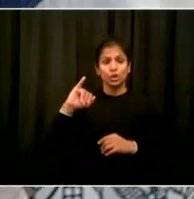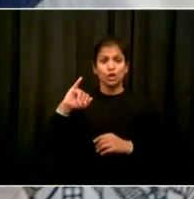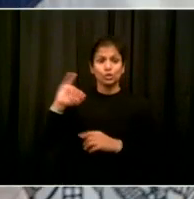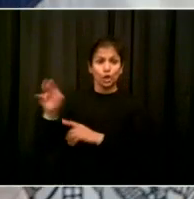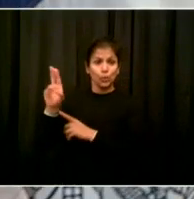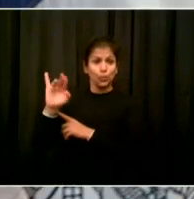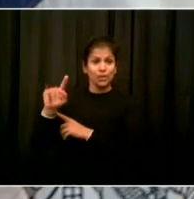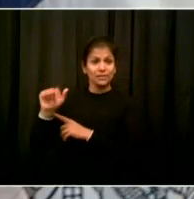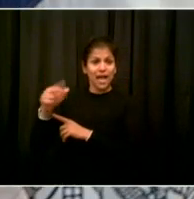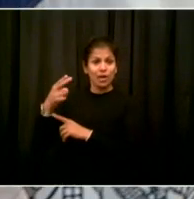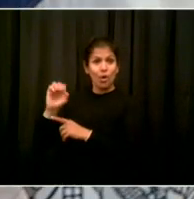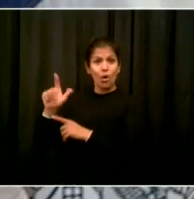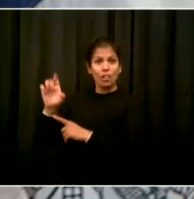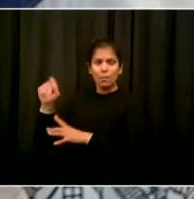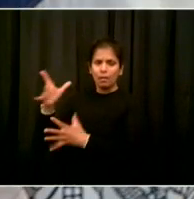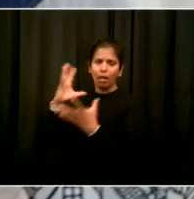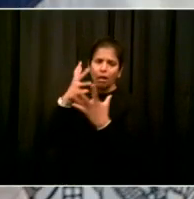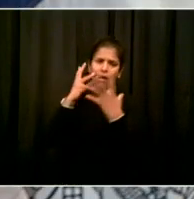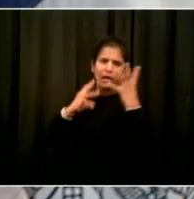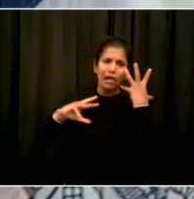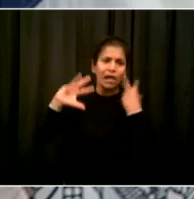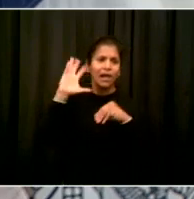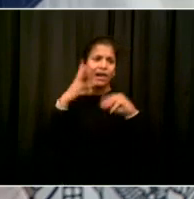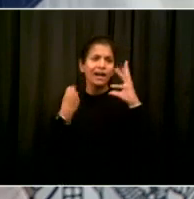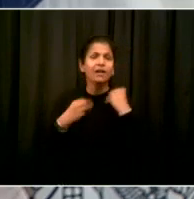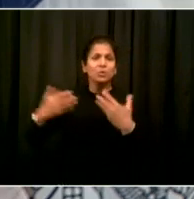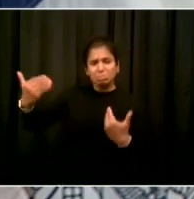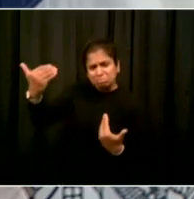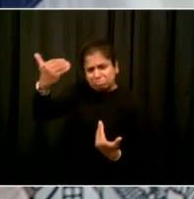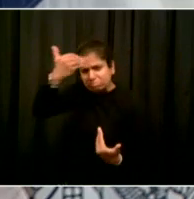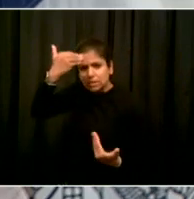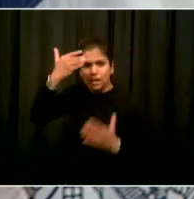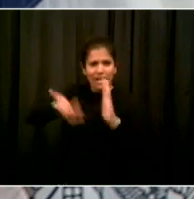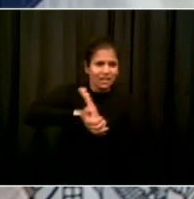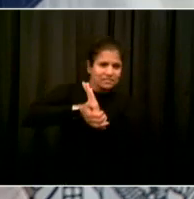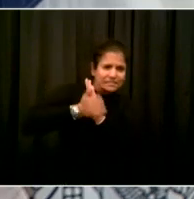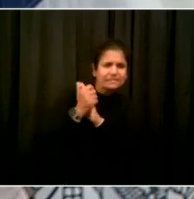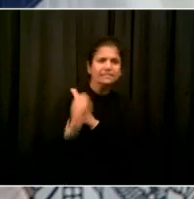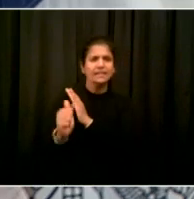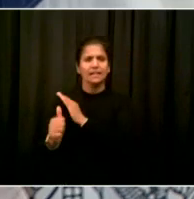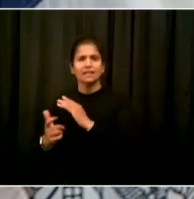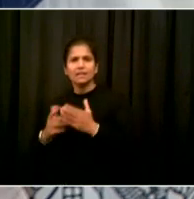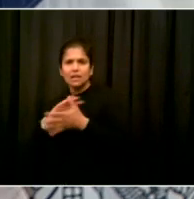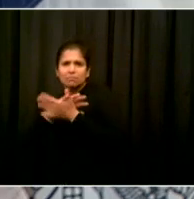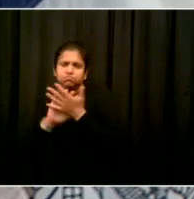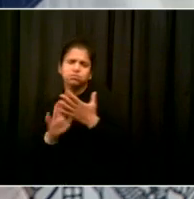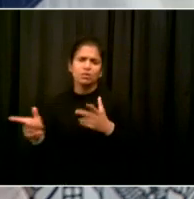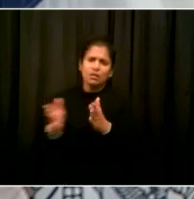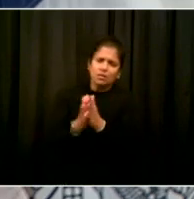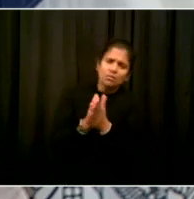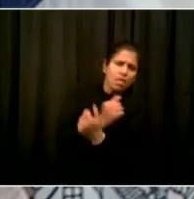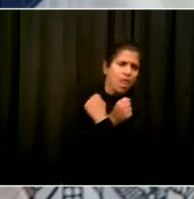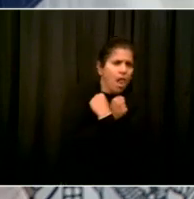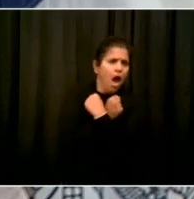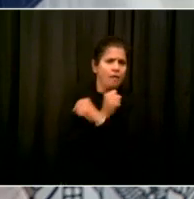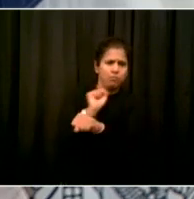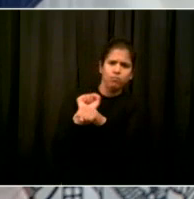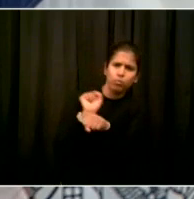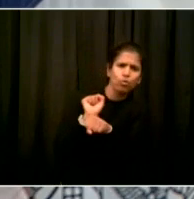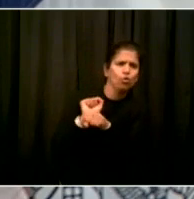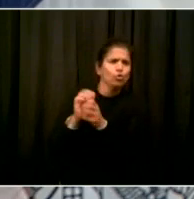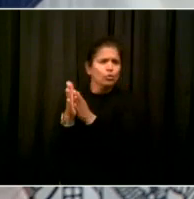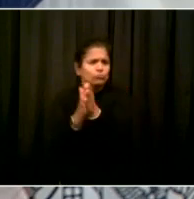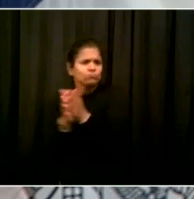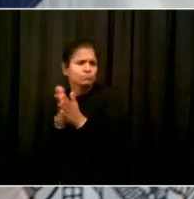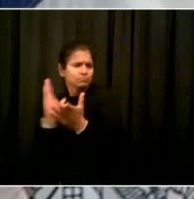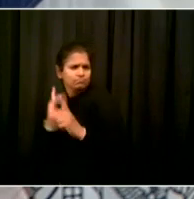her understanding of our communities and her real passion for continuing to deepen the relationship between police and community. All